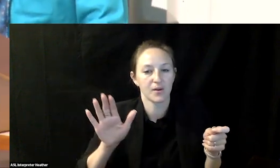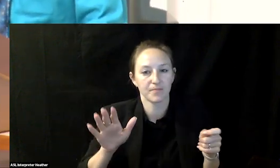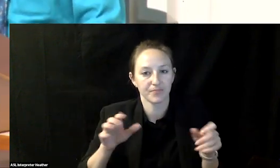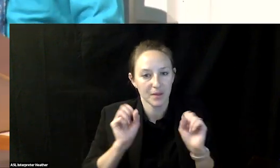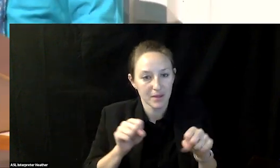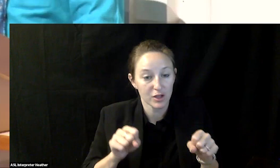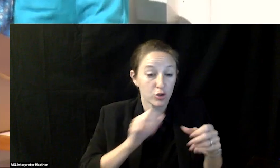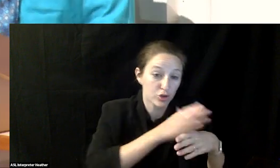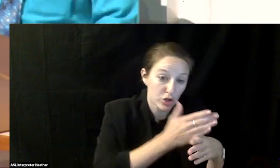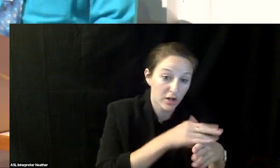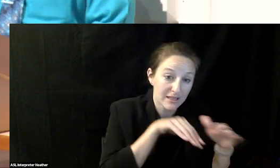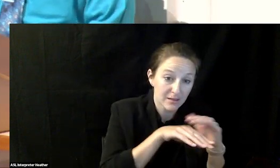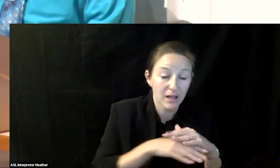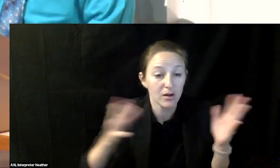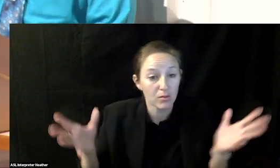promote accessibility.